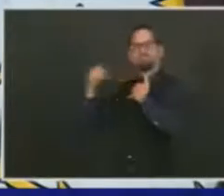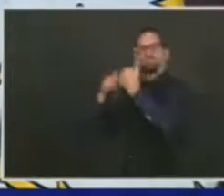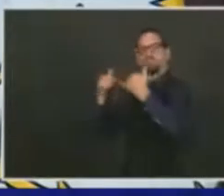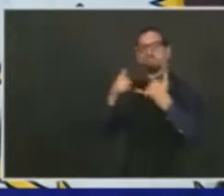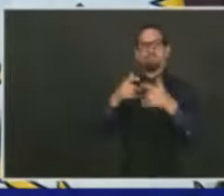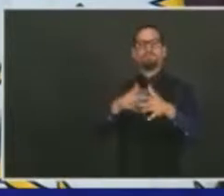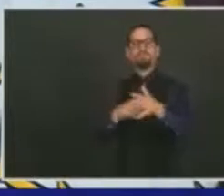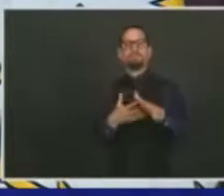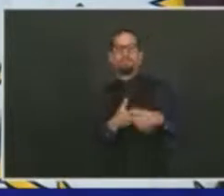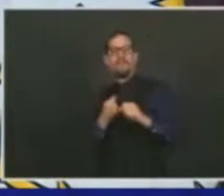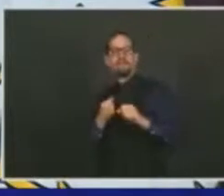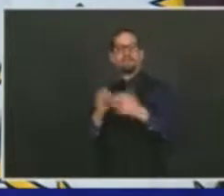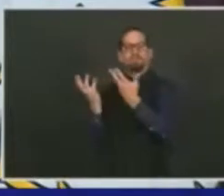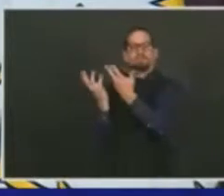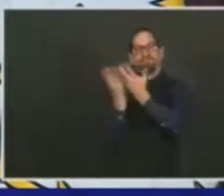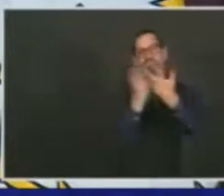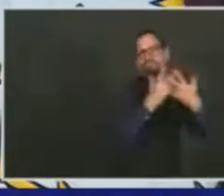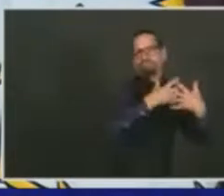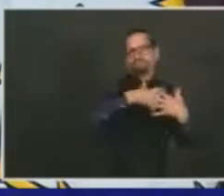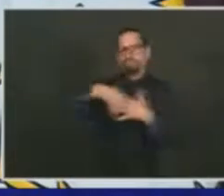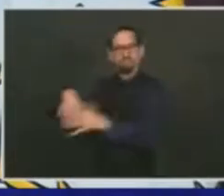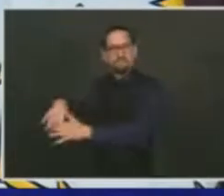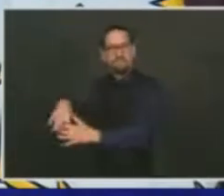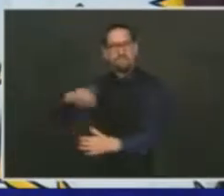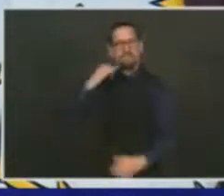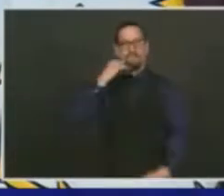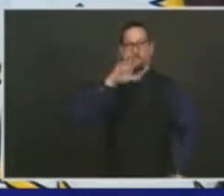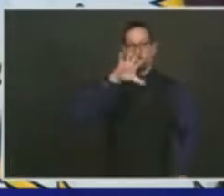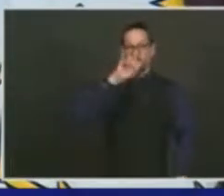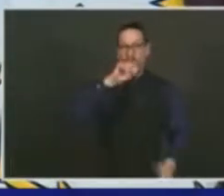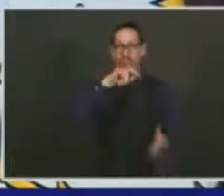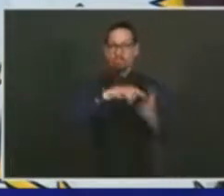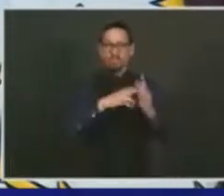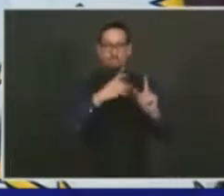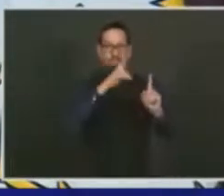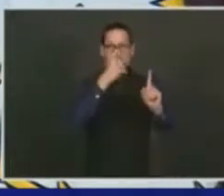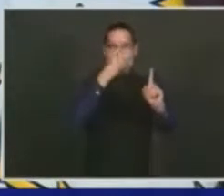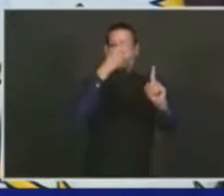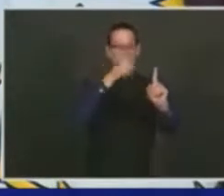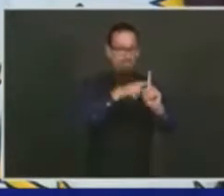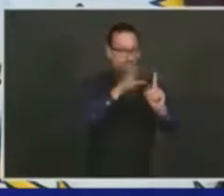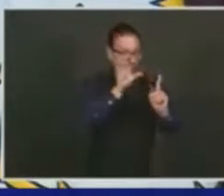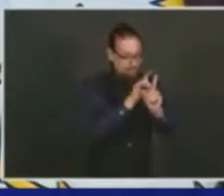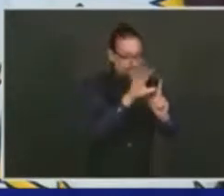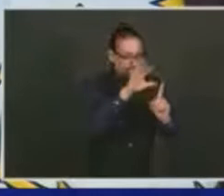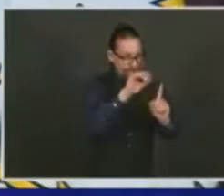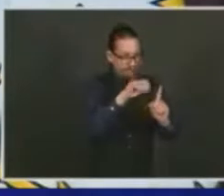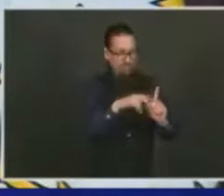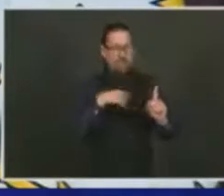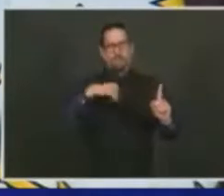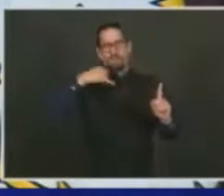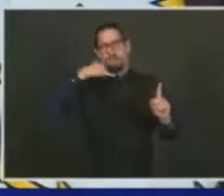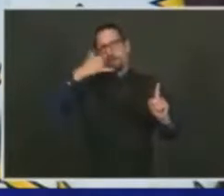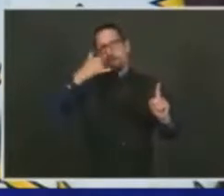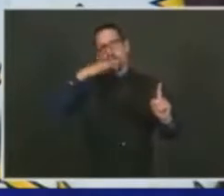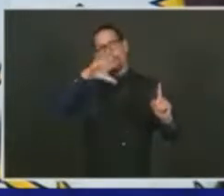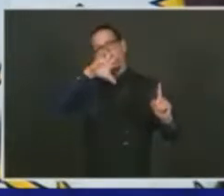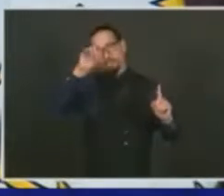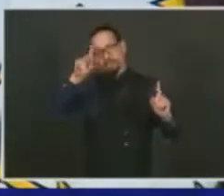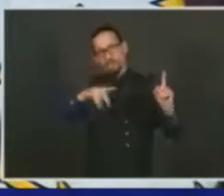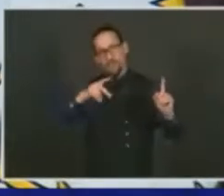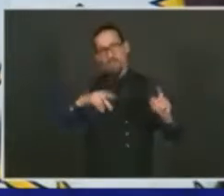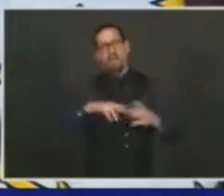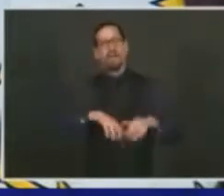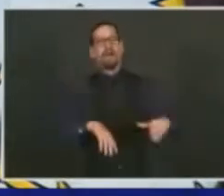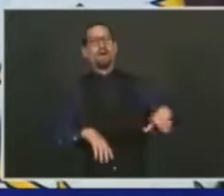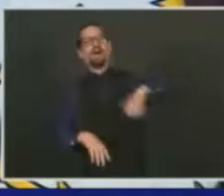again, it's close contacts. Obviously, a teacher might be with 100 students throughout a day in a high school. Those aren't close